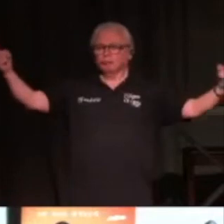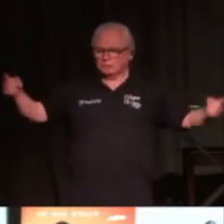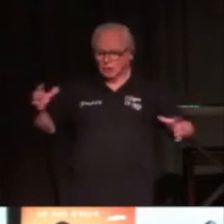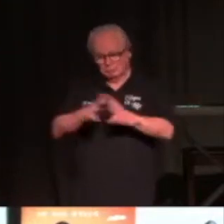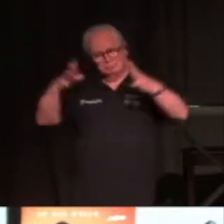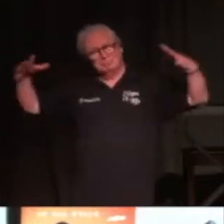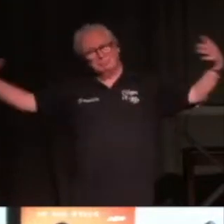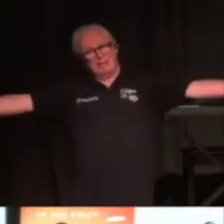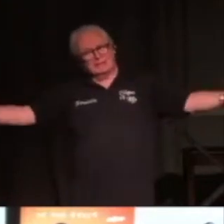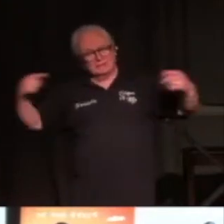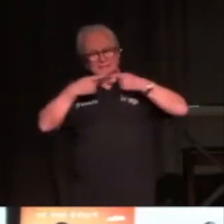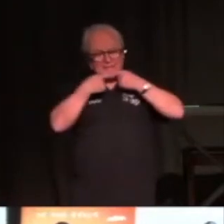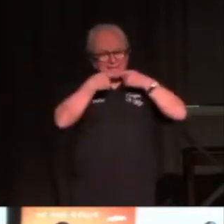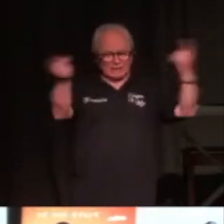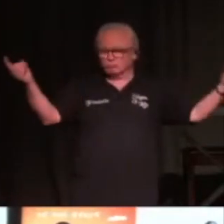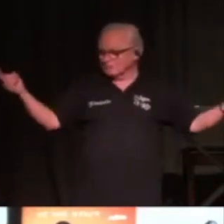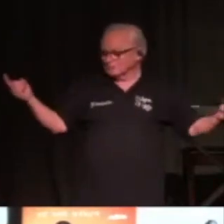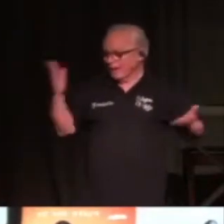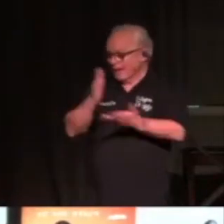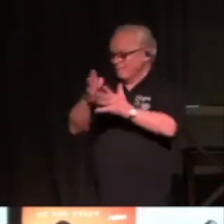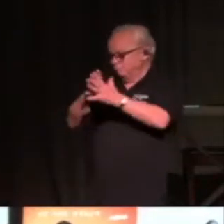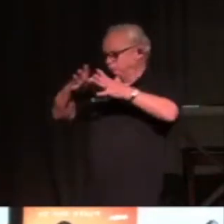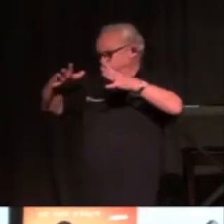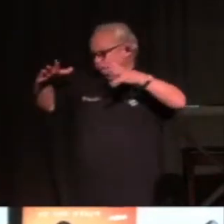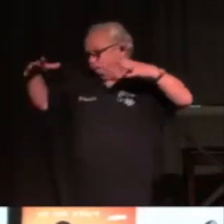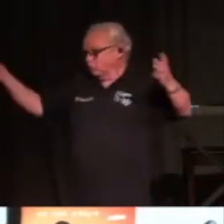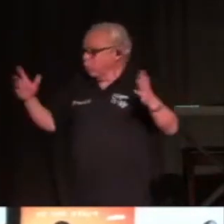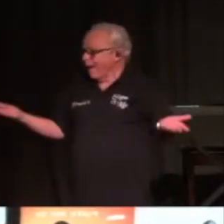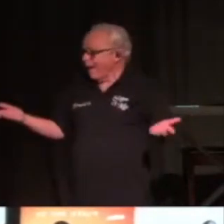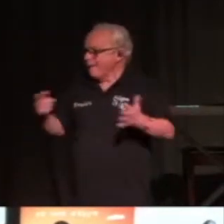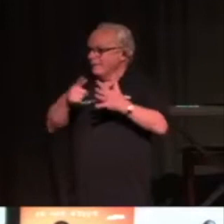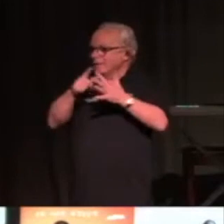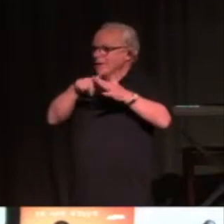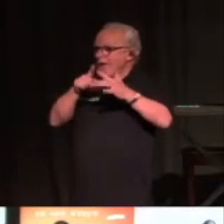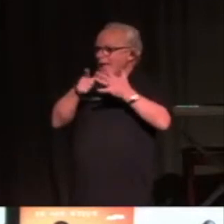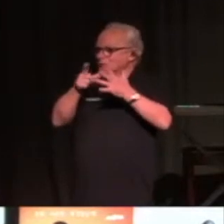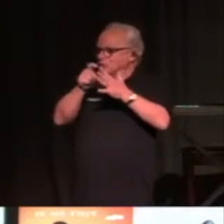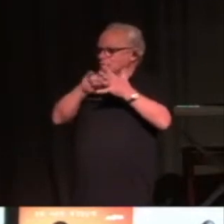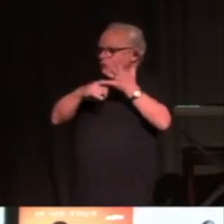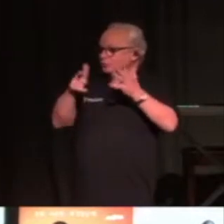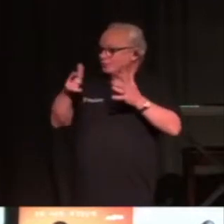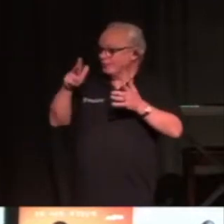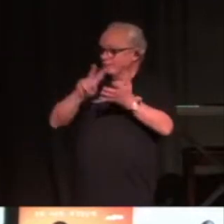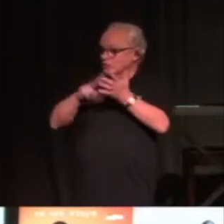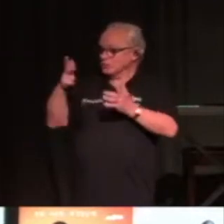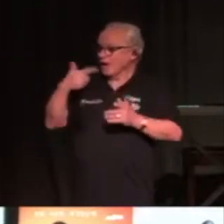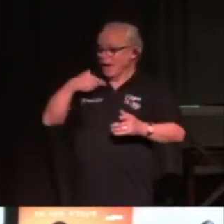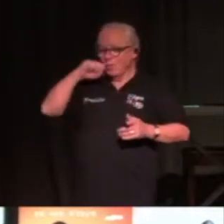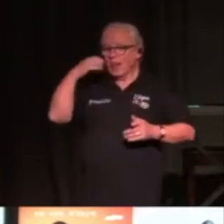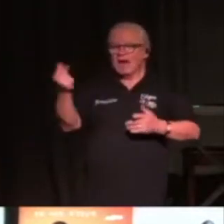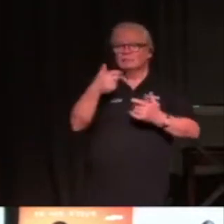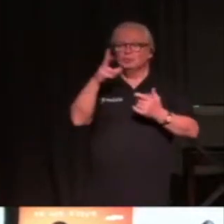huge declaration that we're going to make today. Absolutely huge. Exodus 20, verse 3. I will have no other gods before